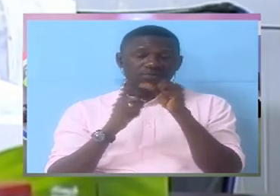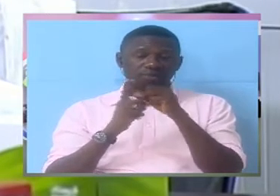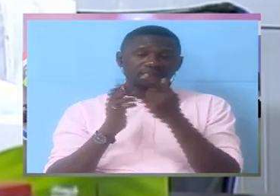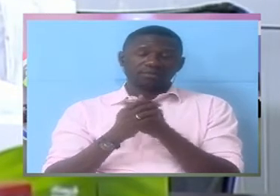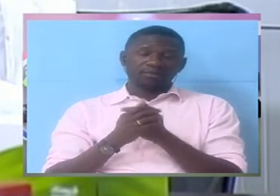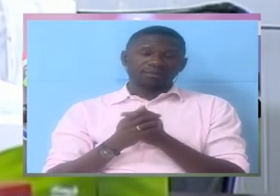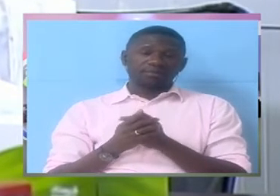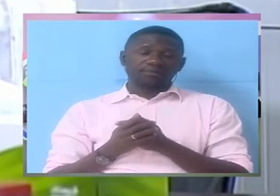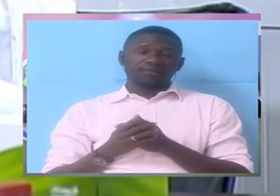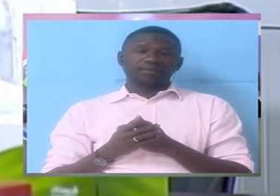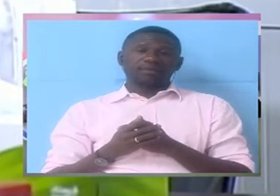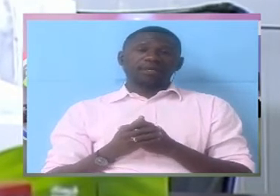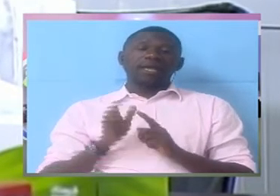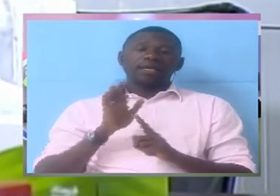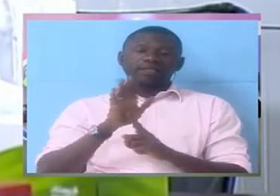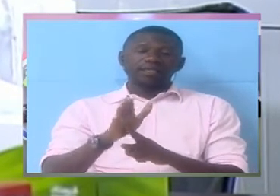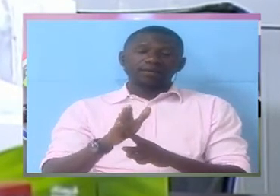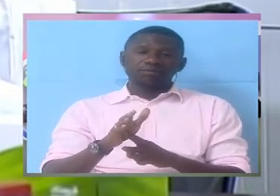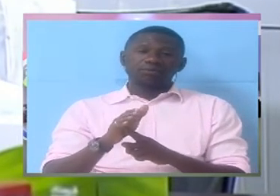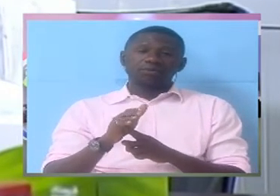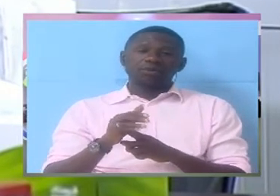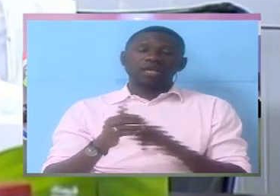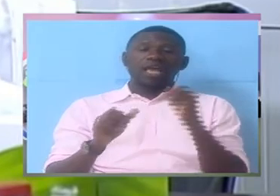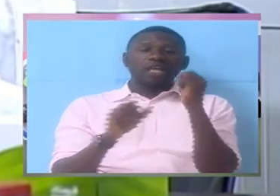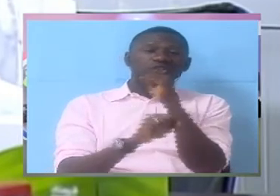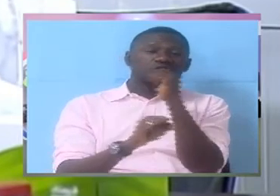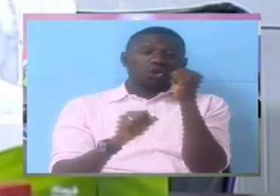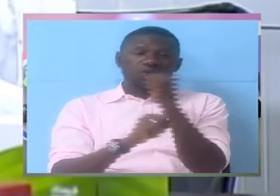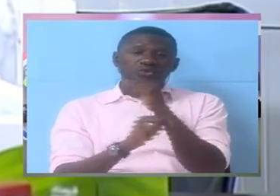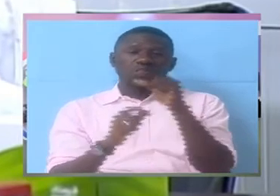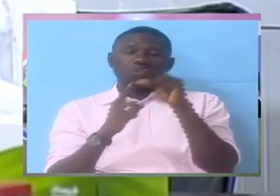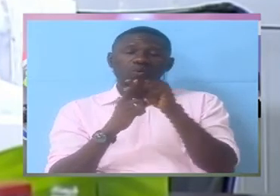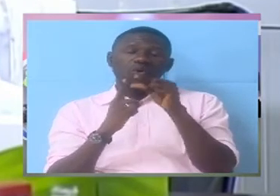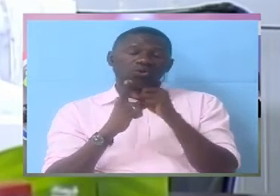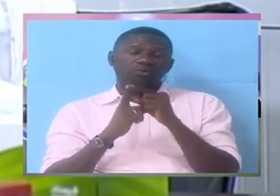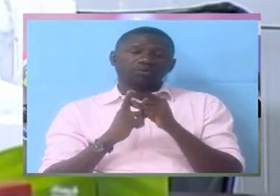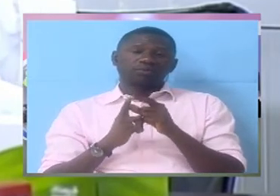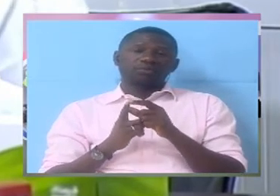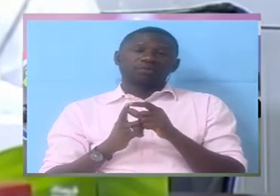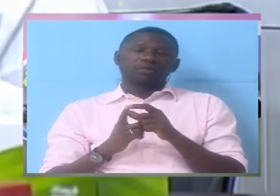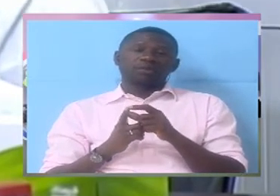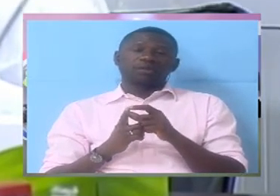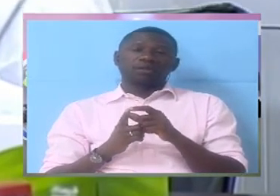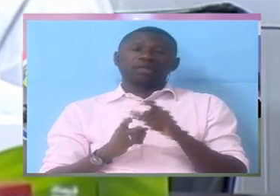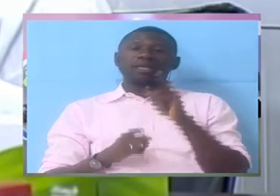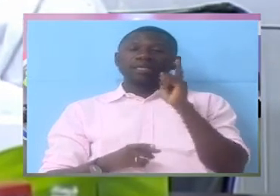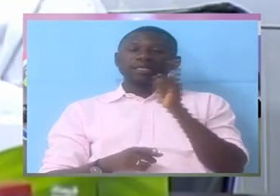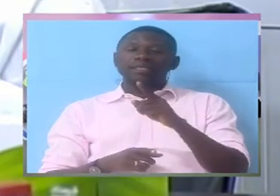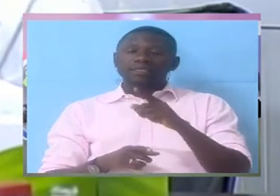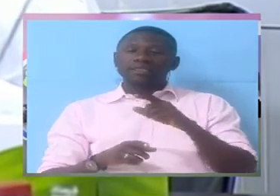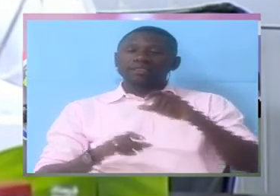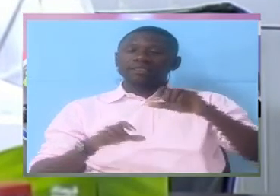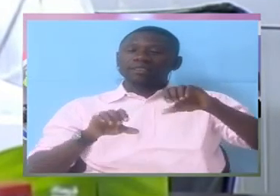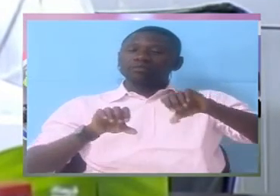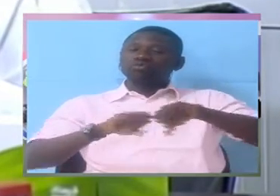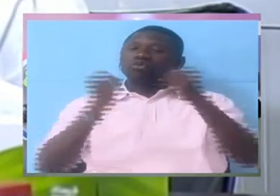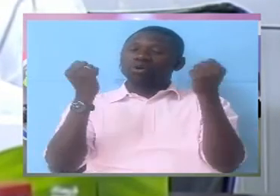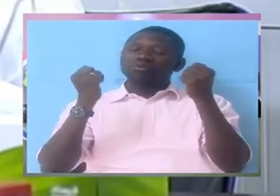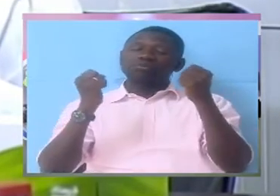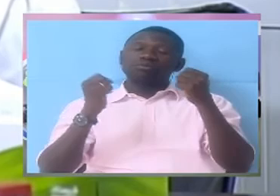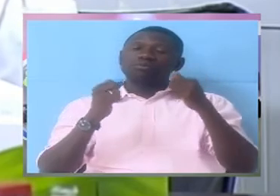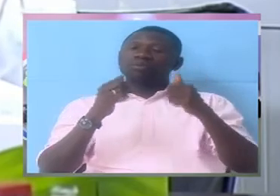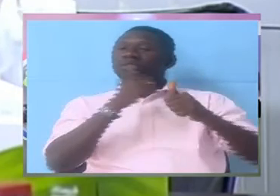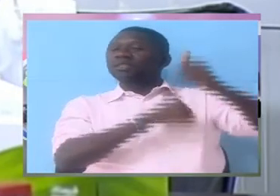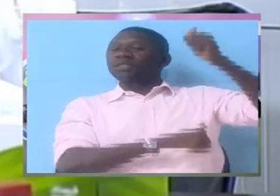Don Kilo a song Don Kilo a song Meye Kunuluoko that